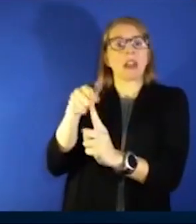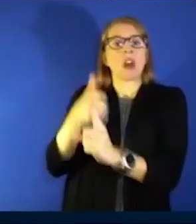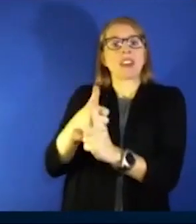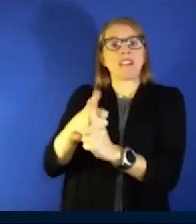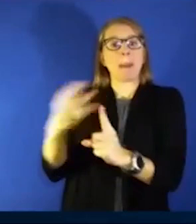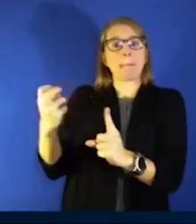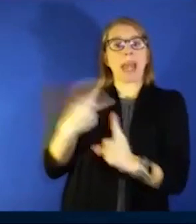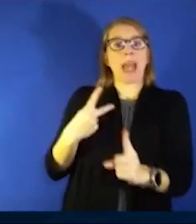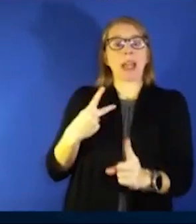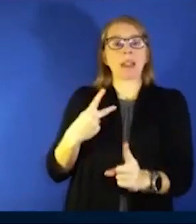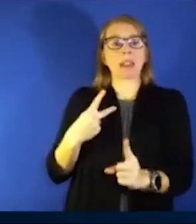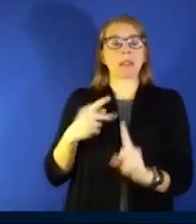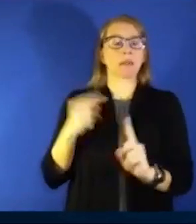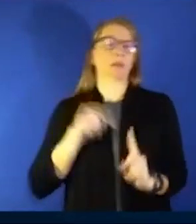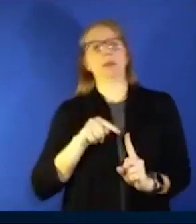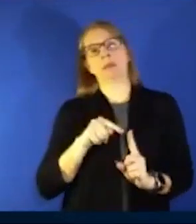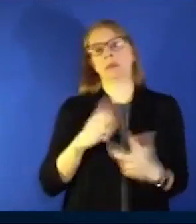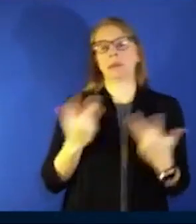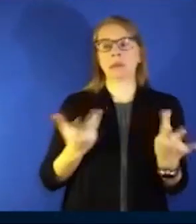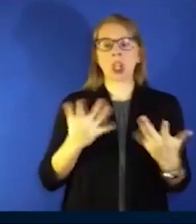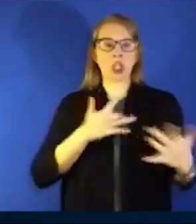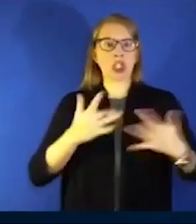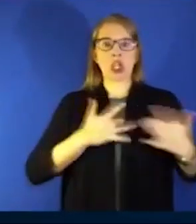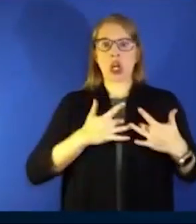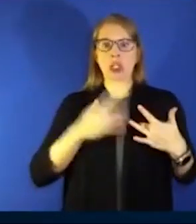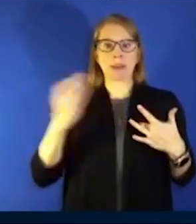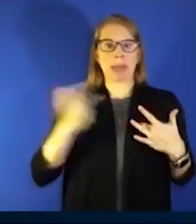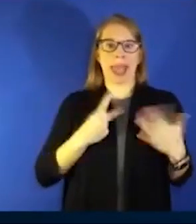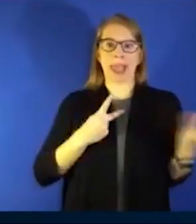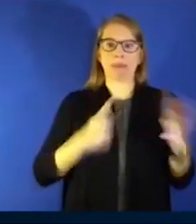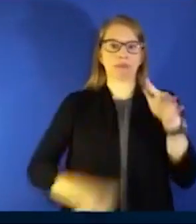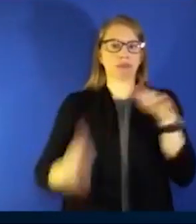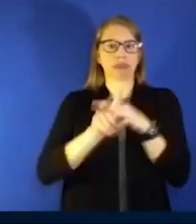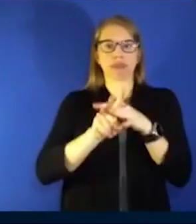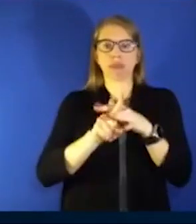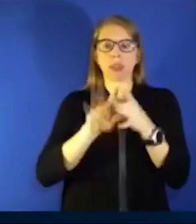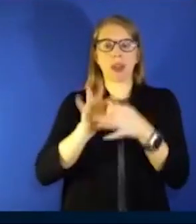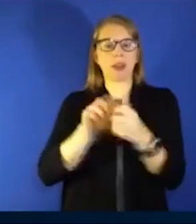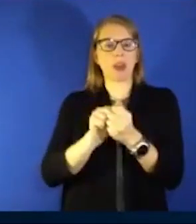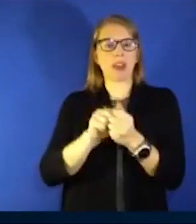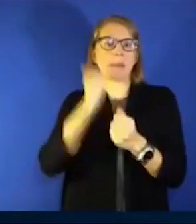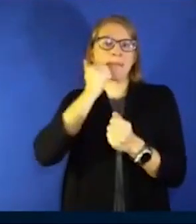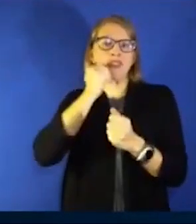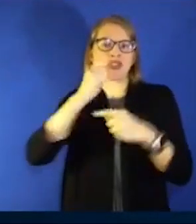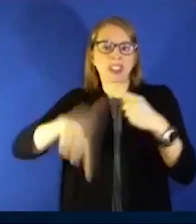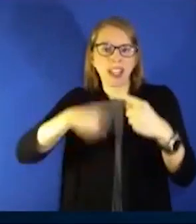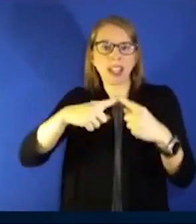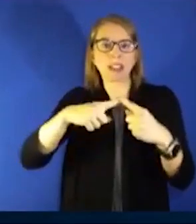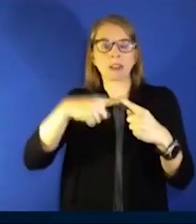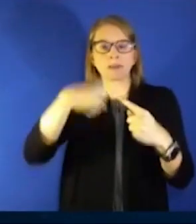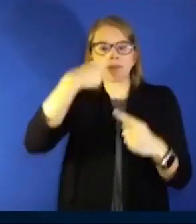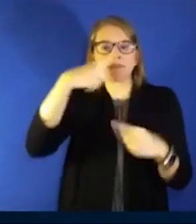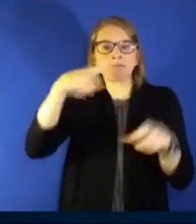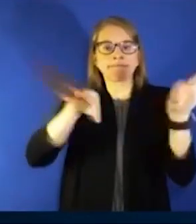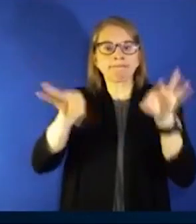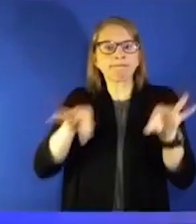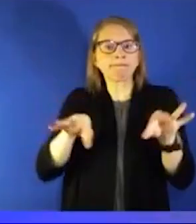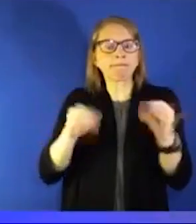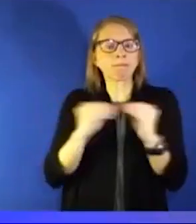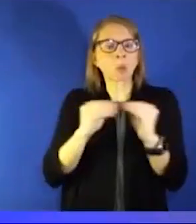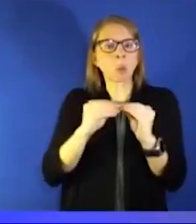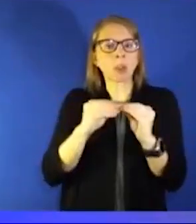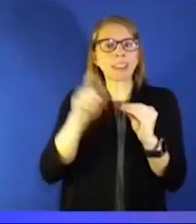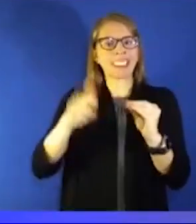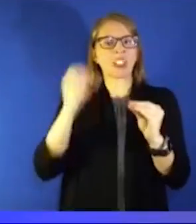to square one with her concerns after some of these studies about menstrual cycles are coming out. Can you walk us through that? What do we need to know?